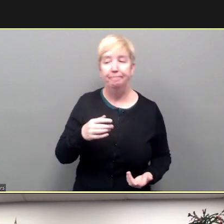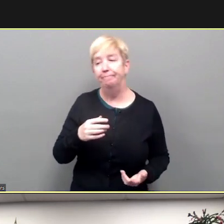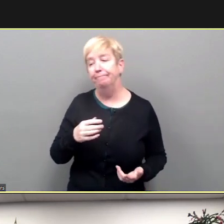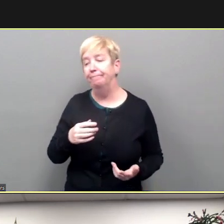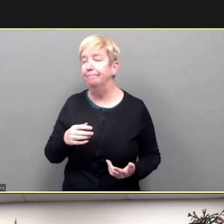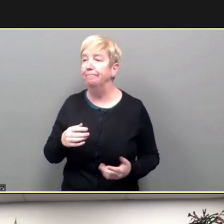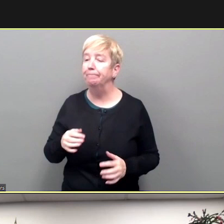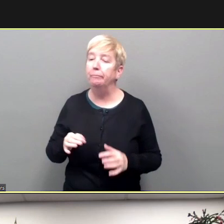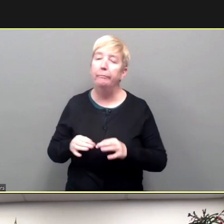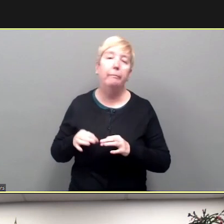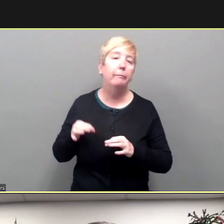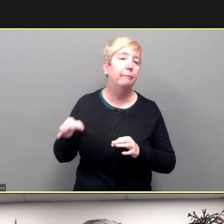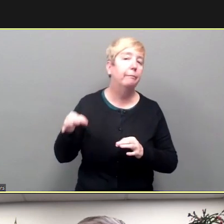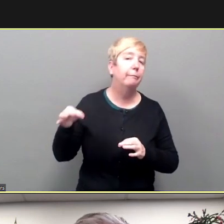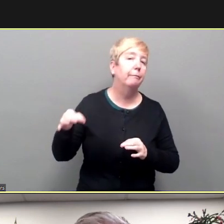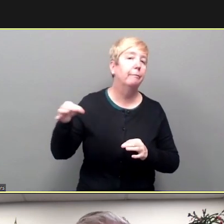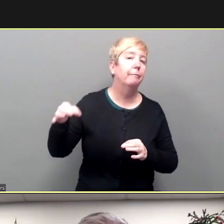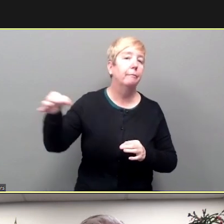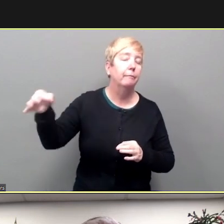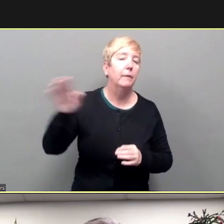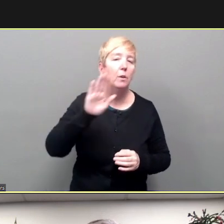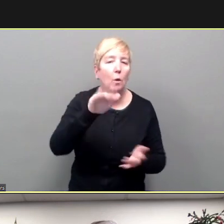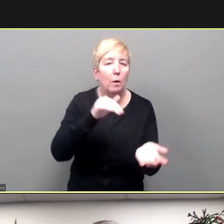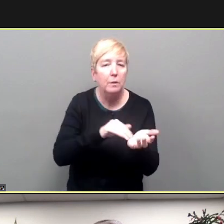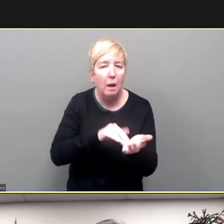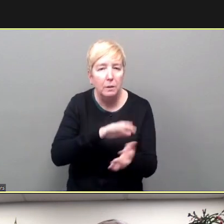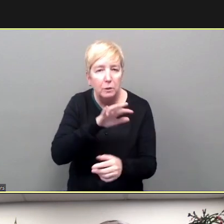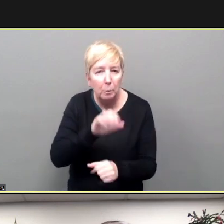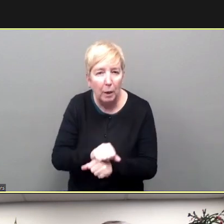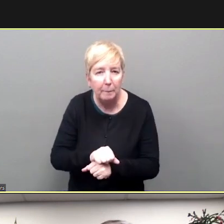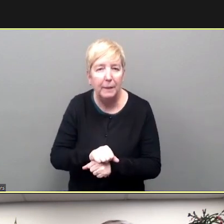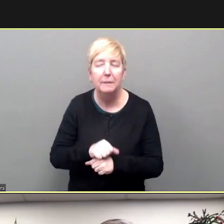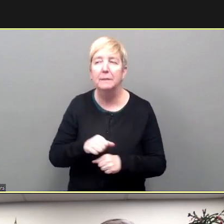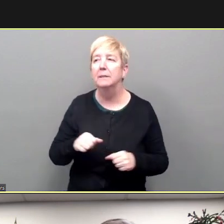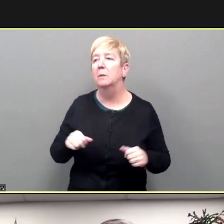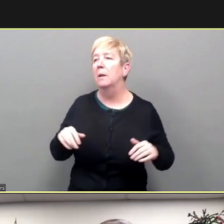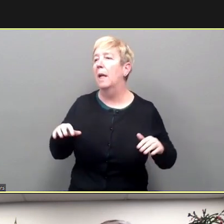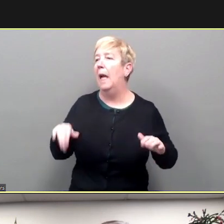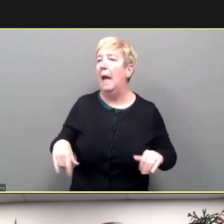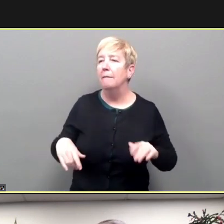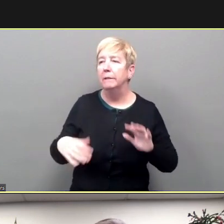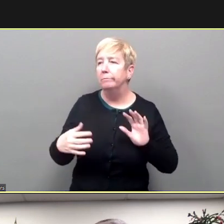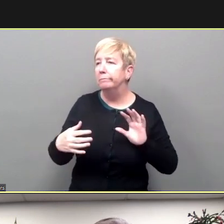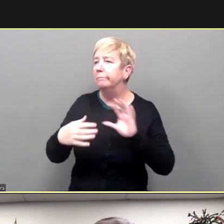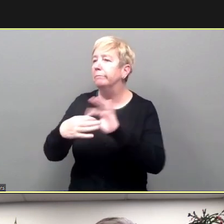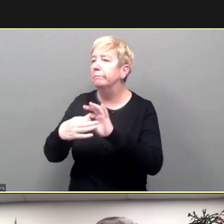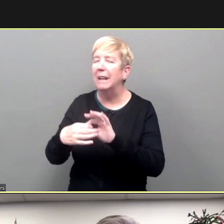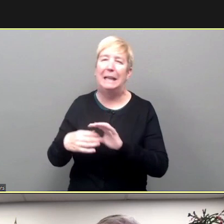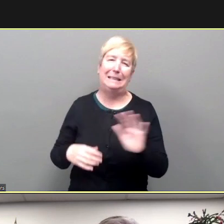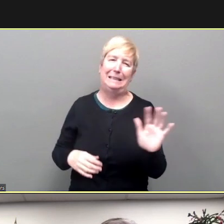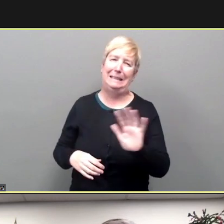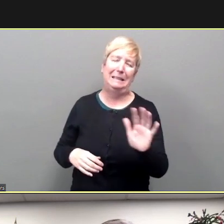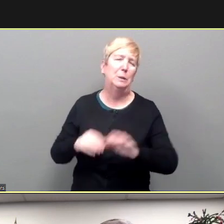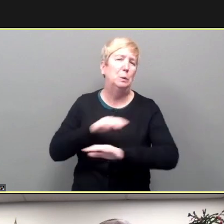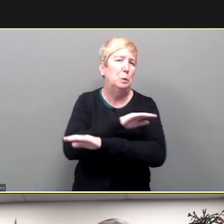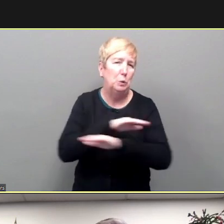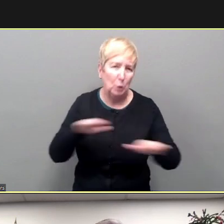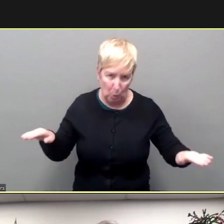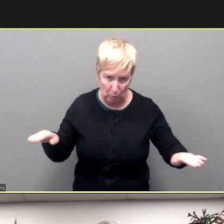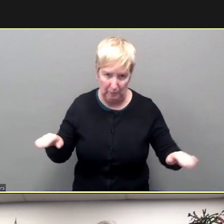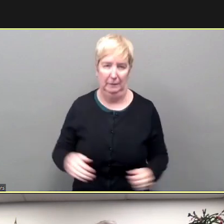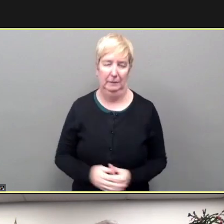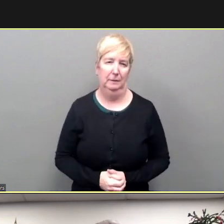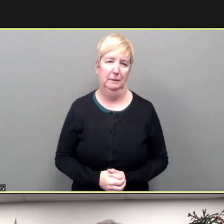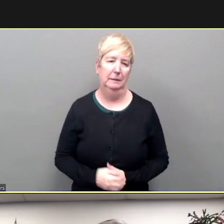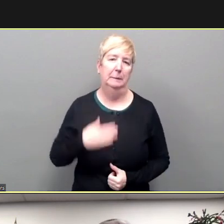going to wait till the pandemic's over to get back and reconnect with your healthcare, that will be a huge mistake. And we're finding